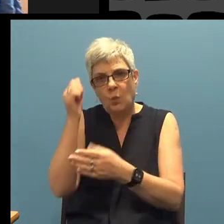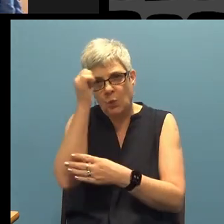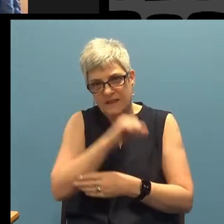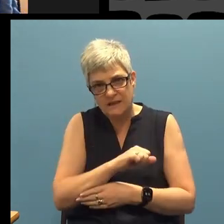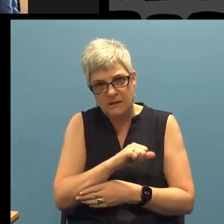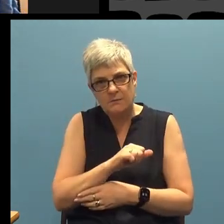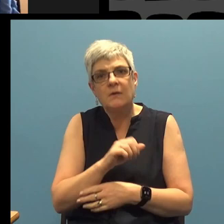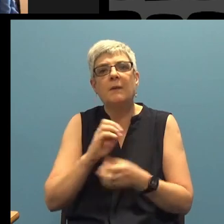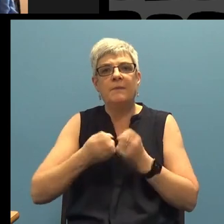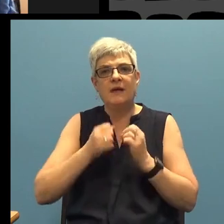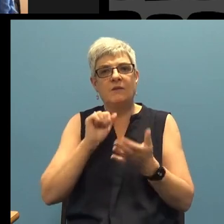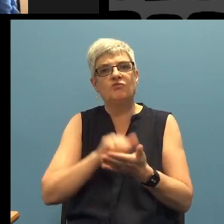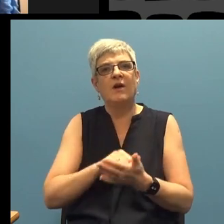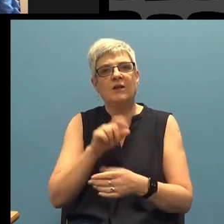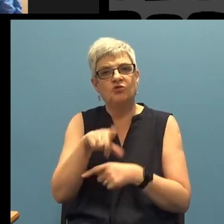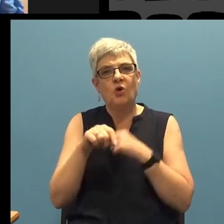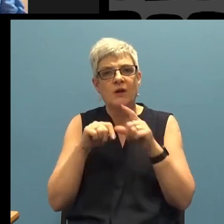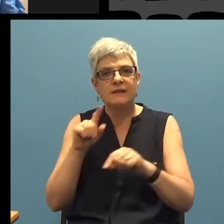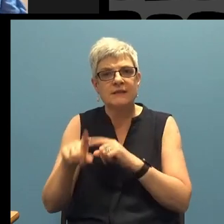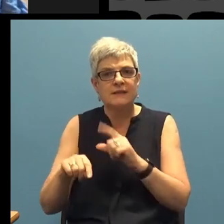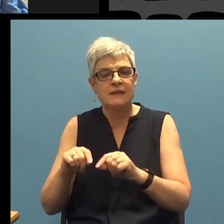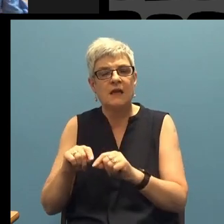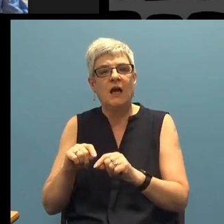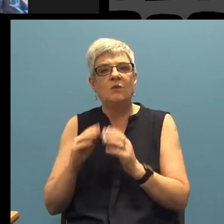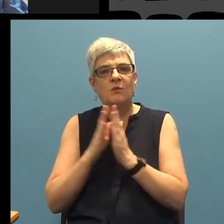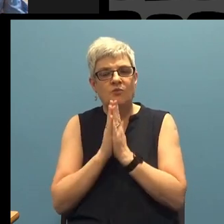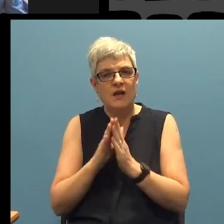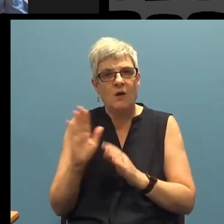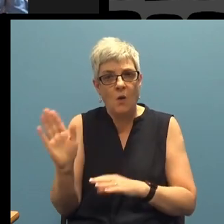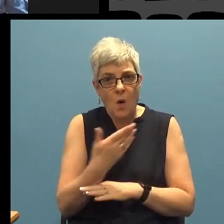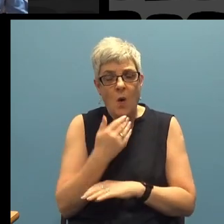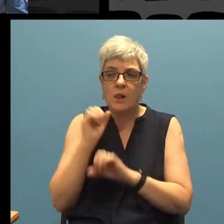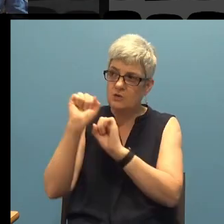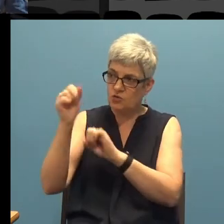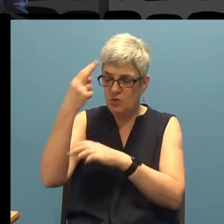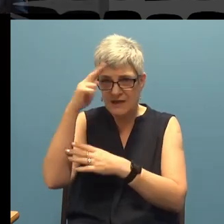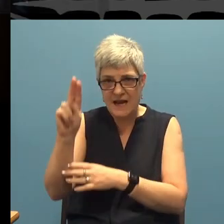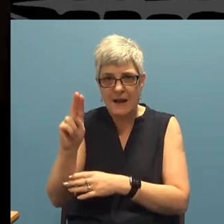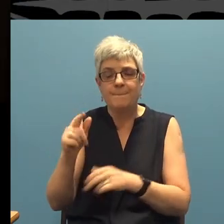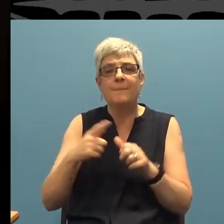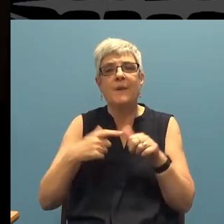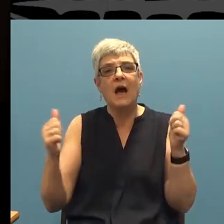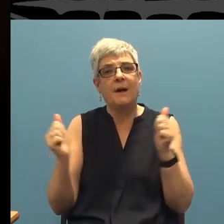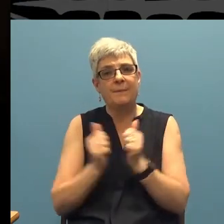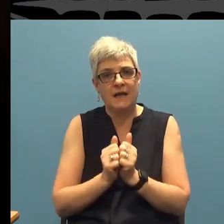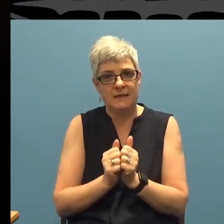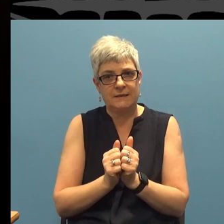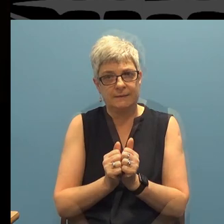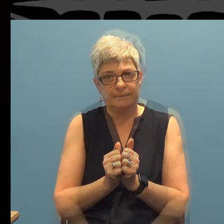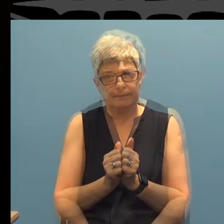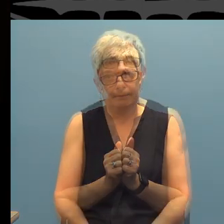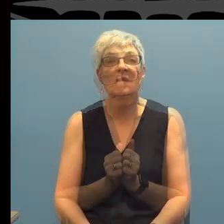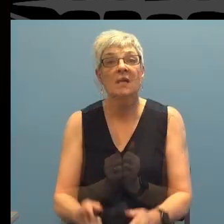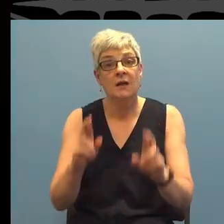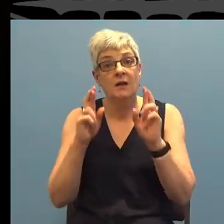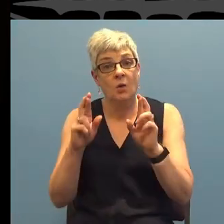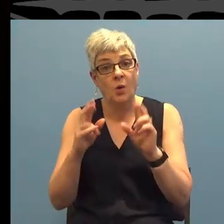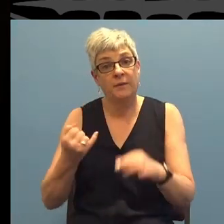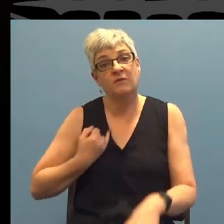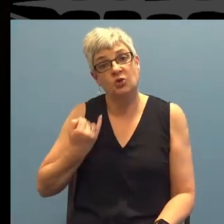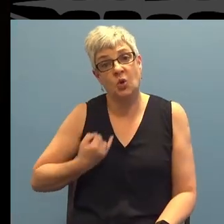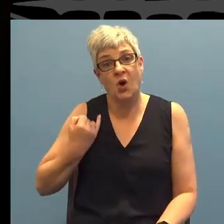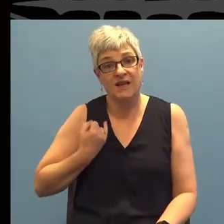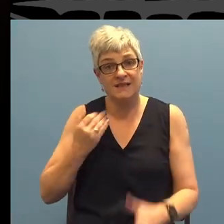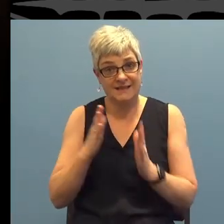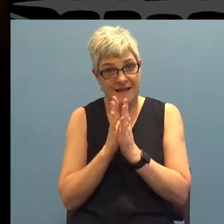right choices. We pray this all in your name. Amen. Well, we hope you've enjoyed the service